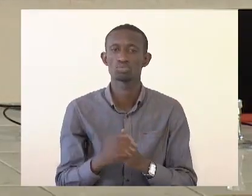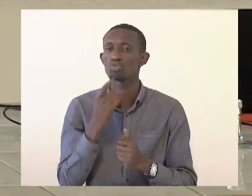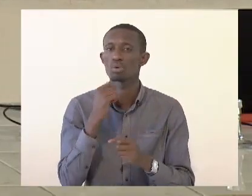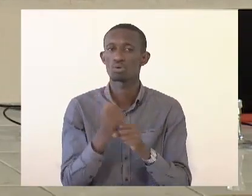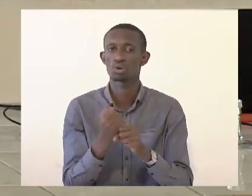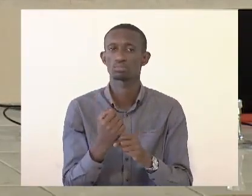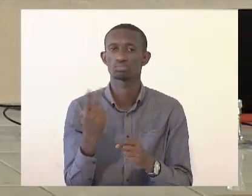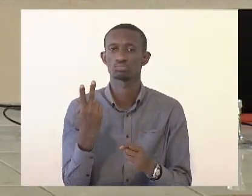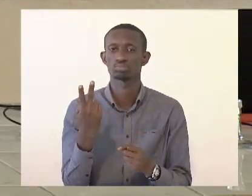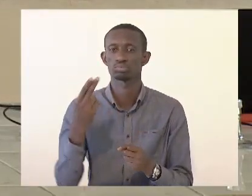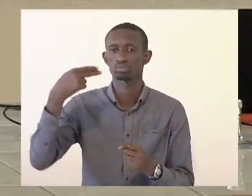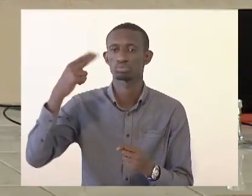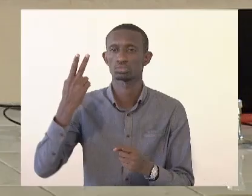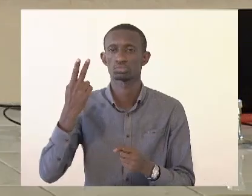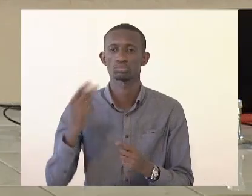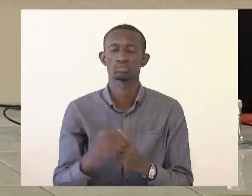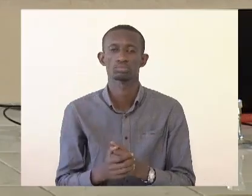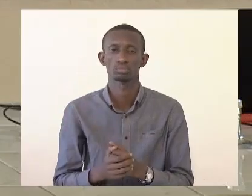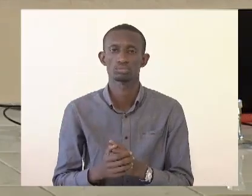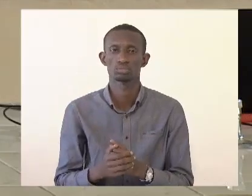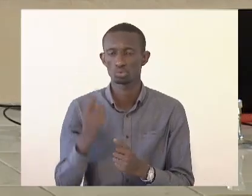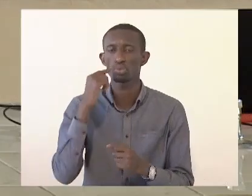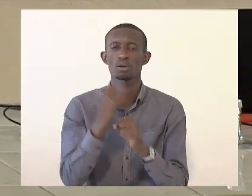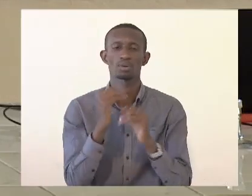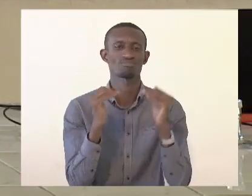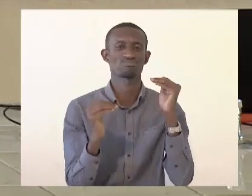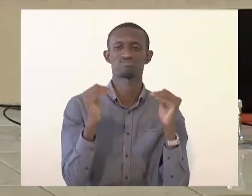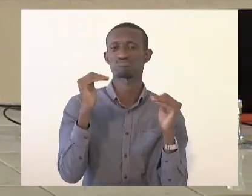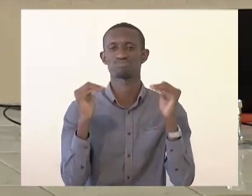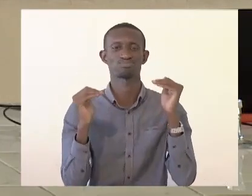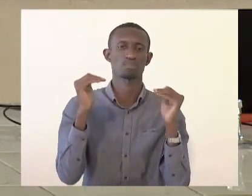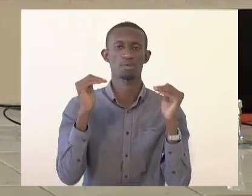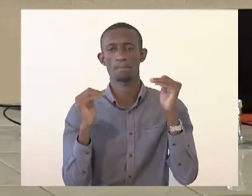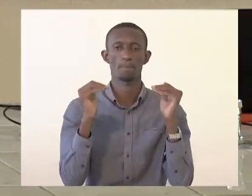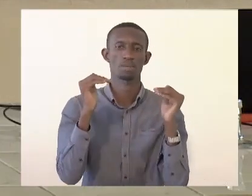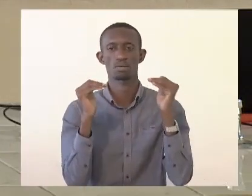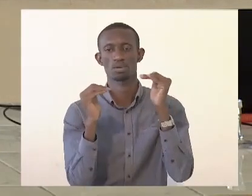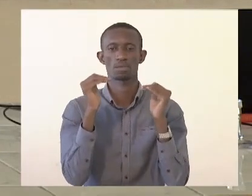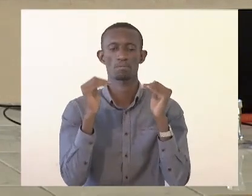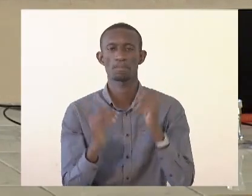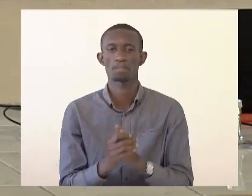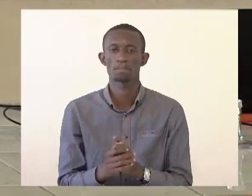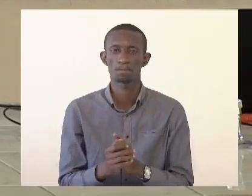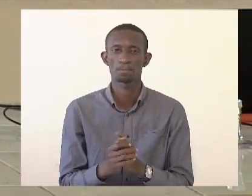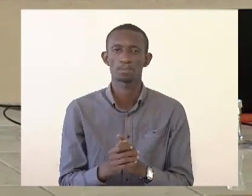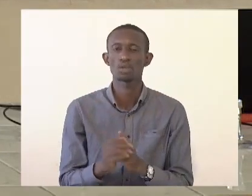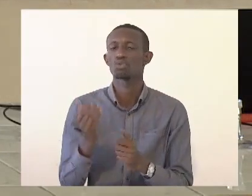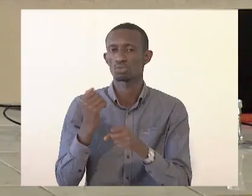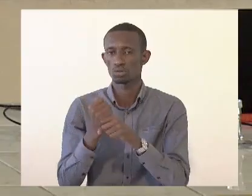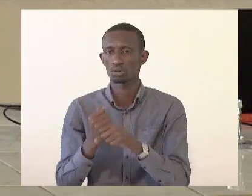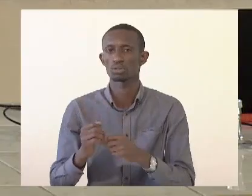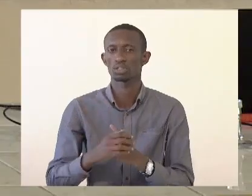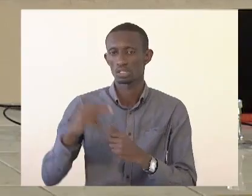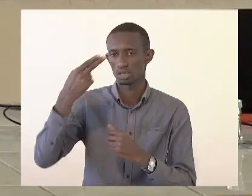here. And we get our equation balanced. So we have copper oxide reacting with hydrochloric acid. We produce copper